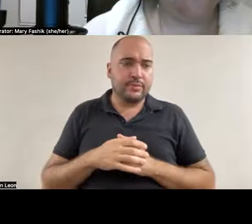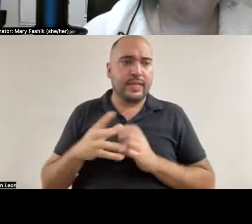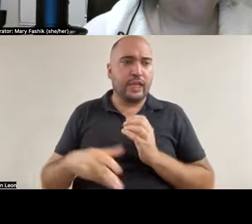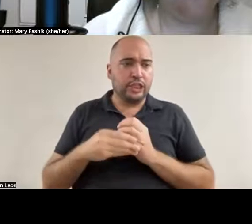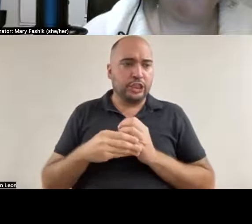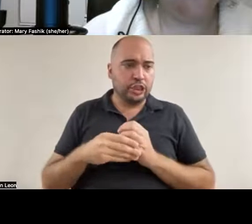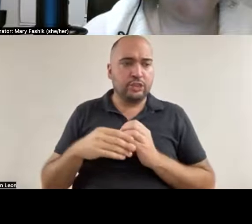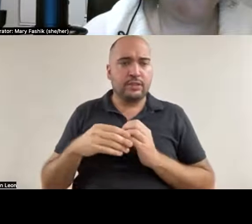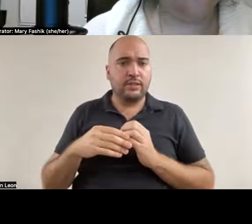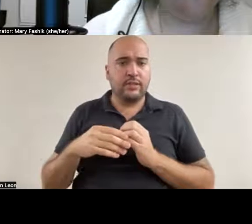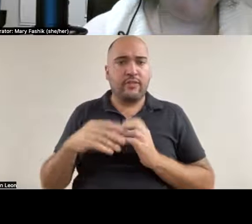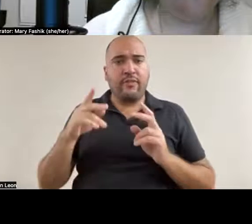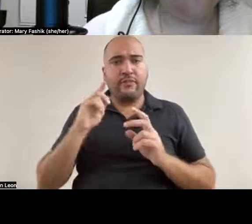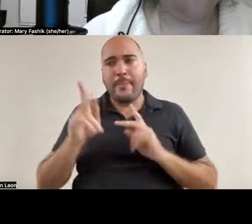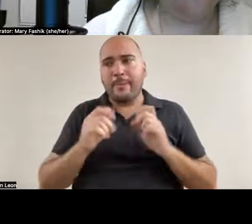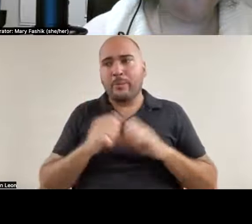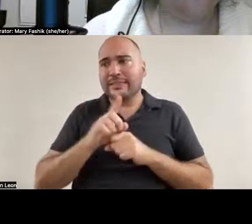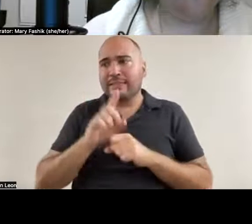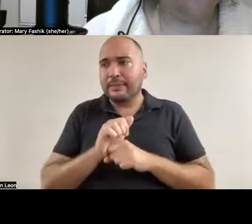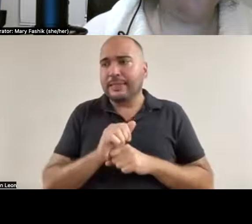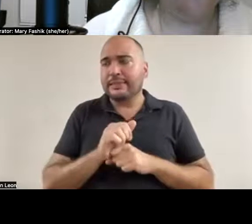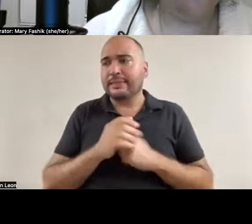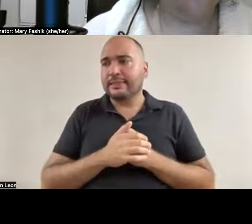Additionally, for people with disability, for instance,